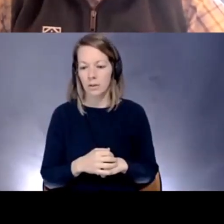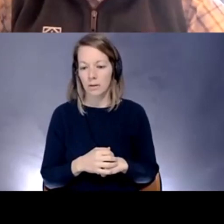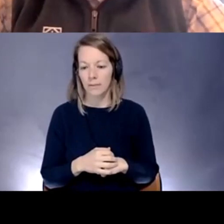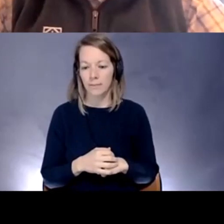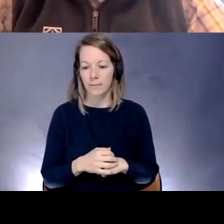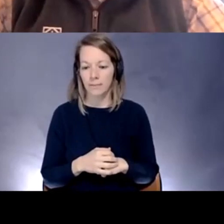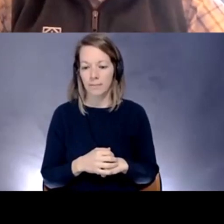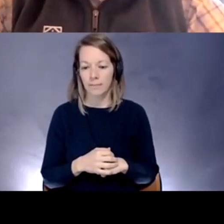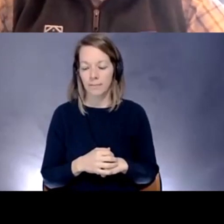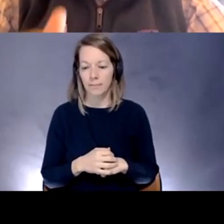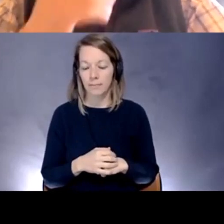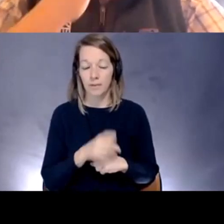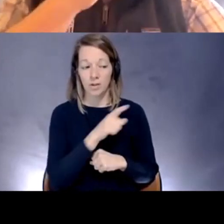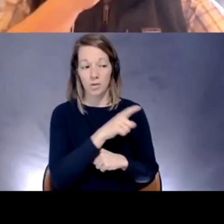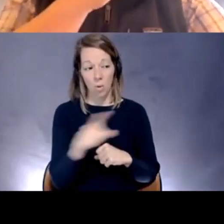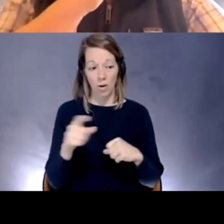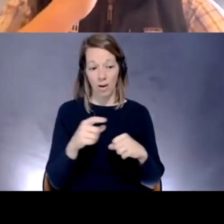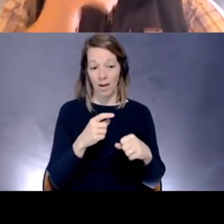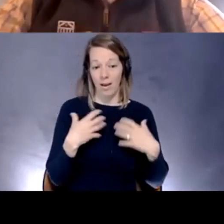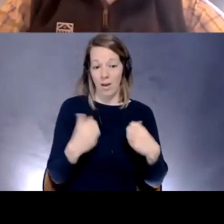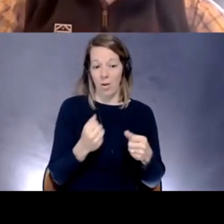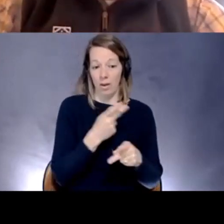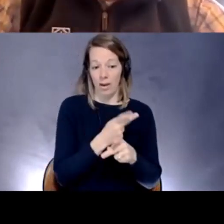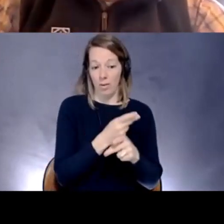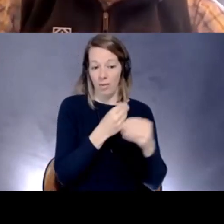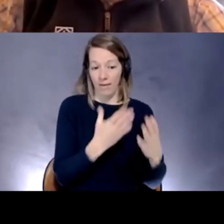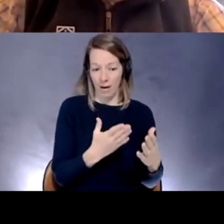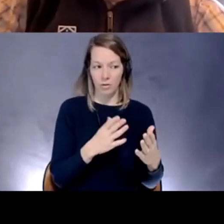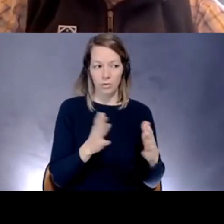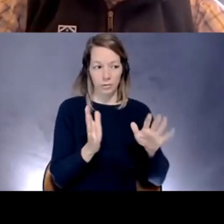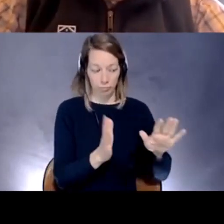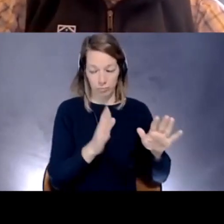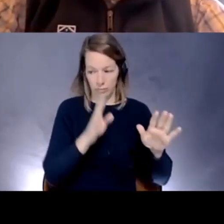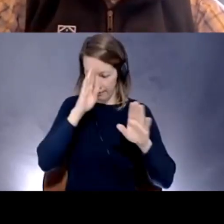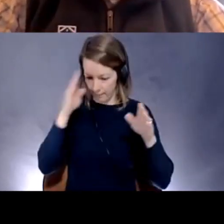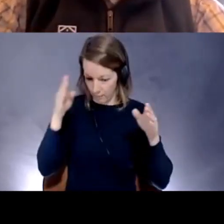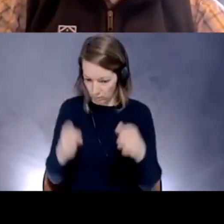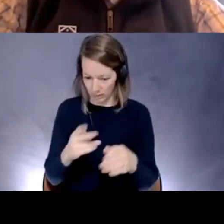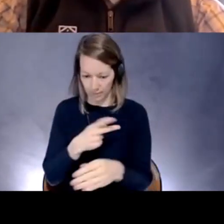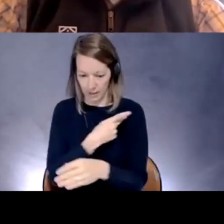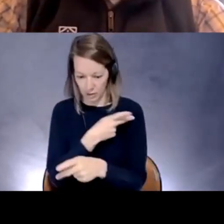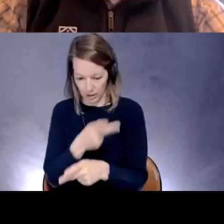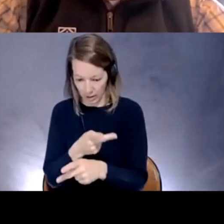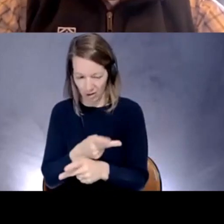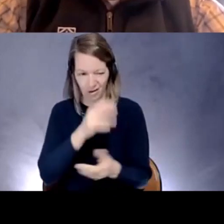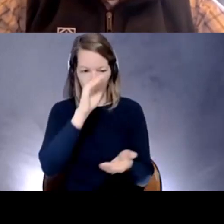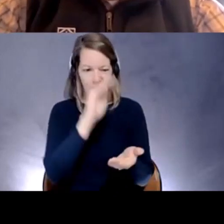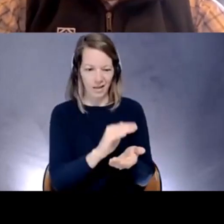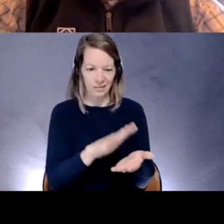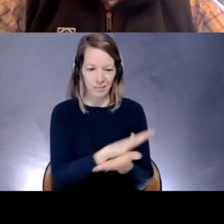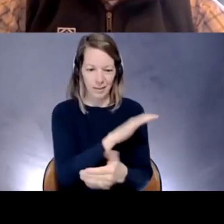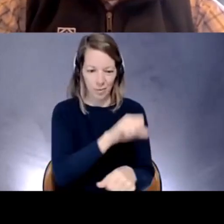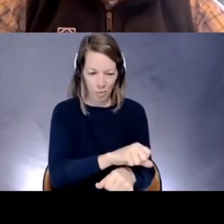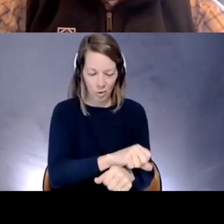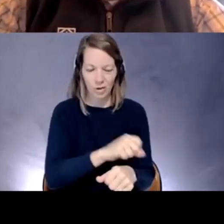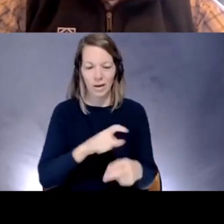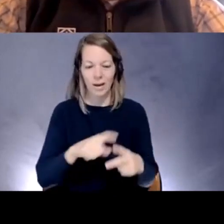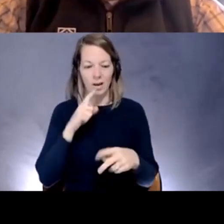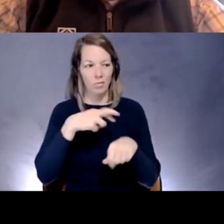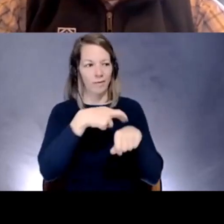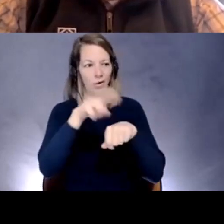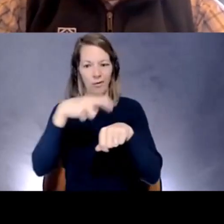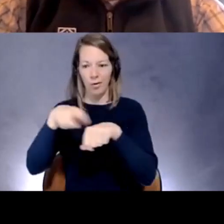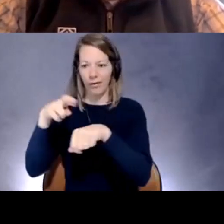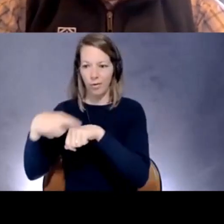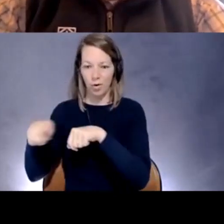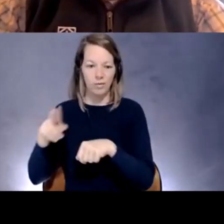enable our healthcare providers to truly focus on patient care, reduce time spent on paperwork, and get Coloradans referred to the support they